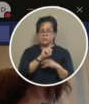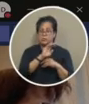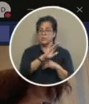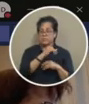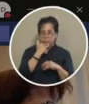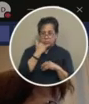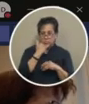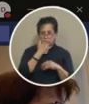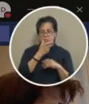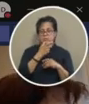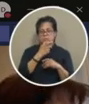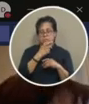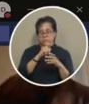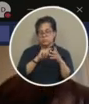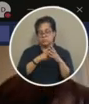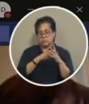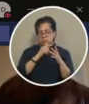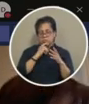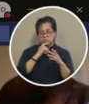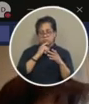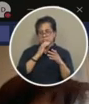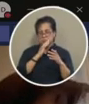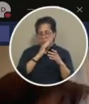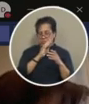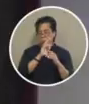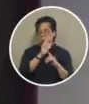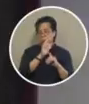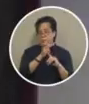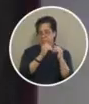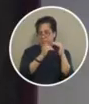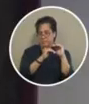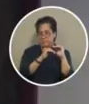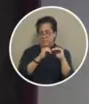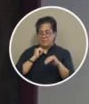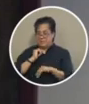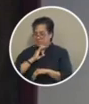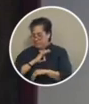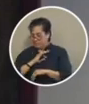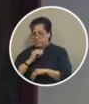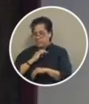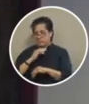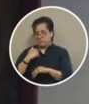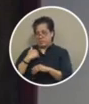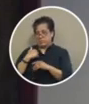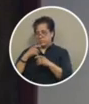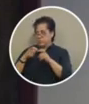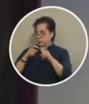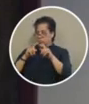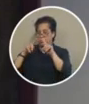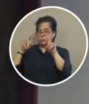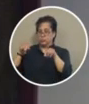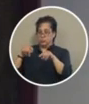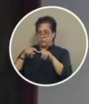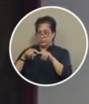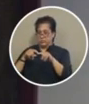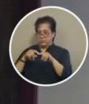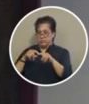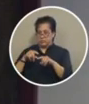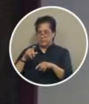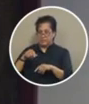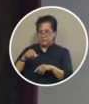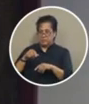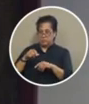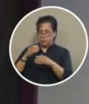to present speaking for up to 3 minutes. If staff is presenting, they will have control of the screen during the presentation, meaning that they will